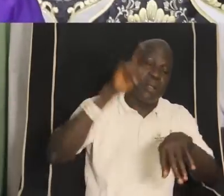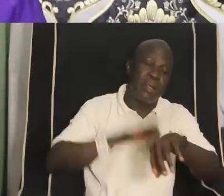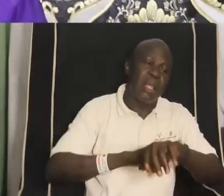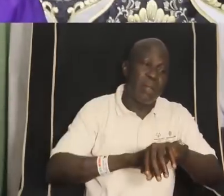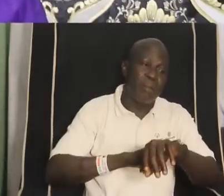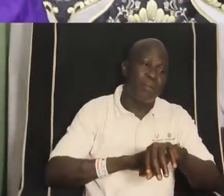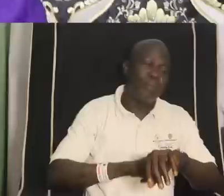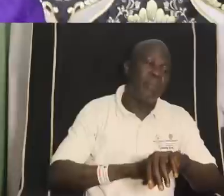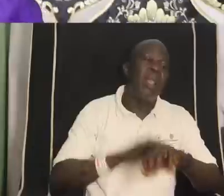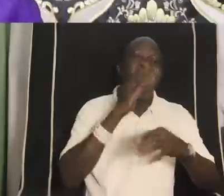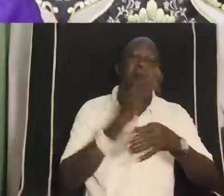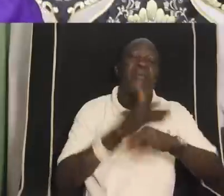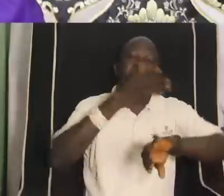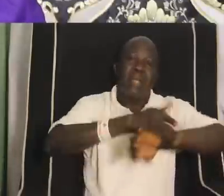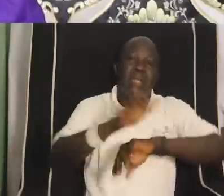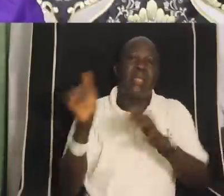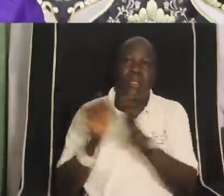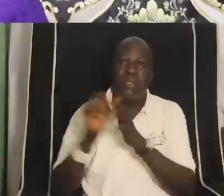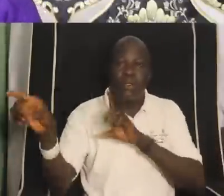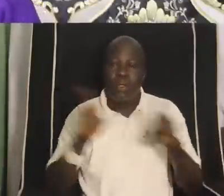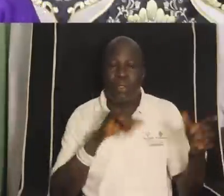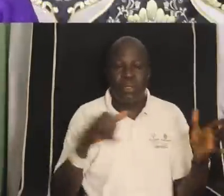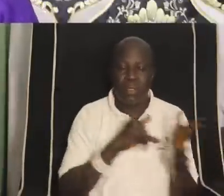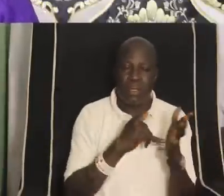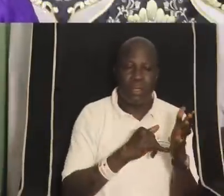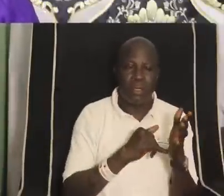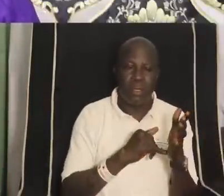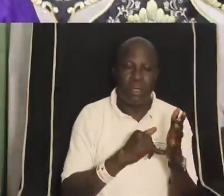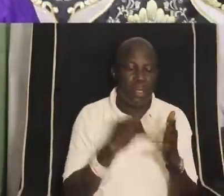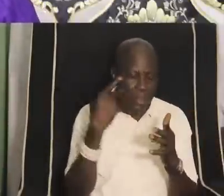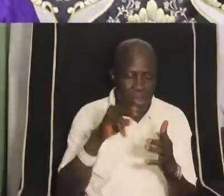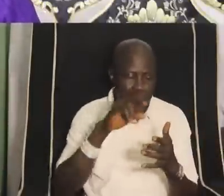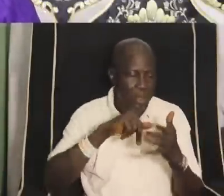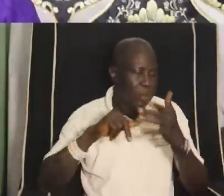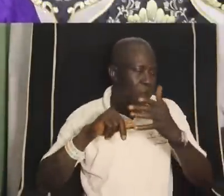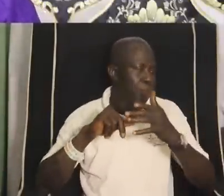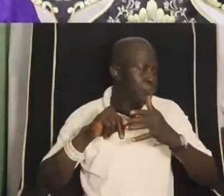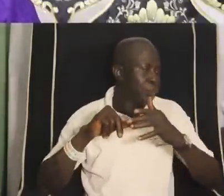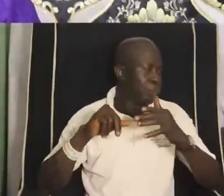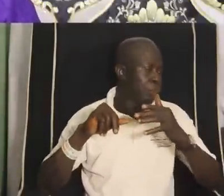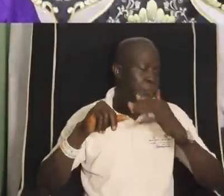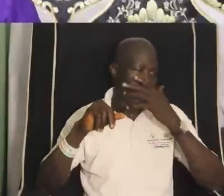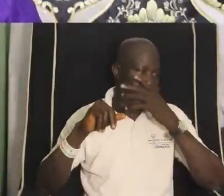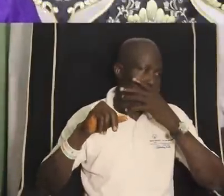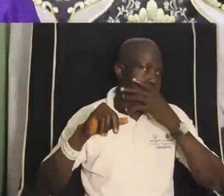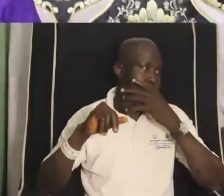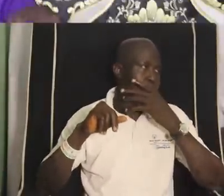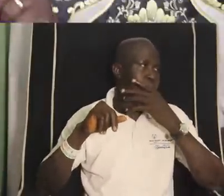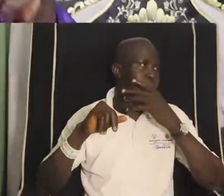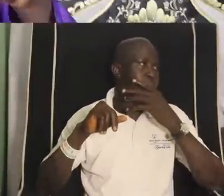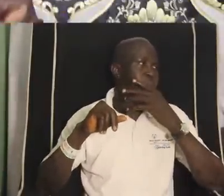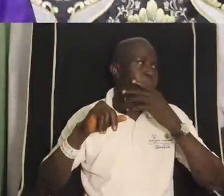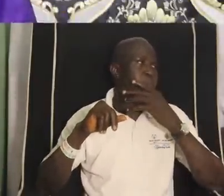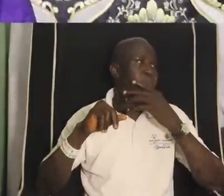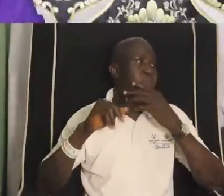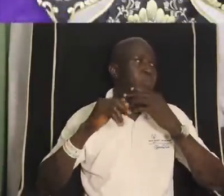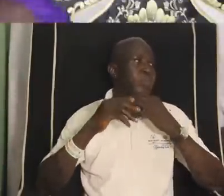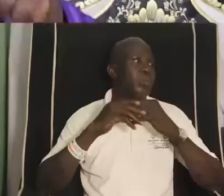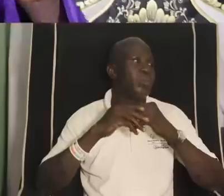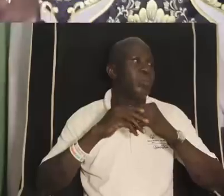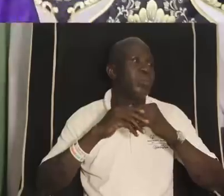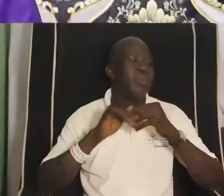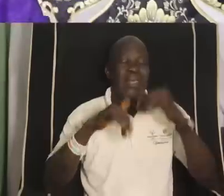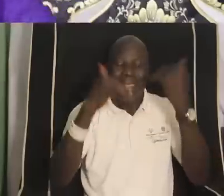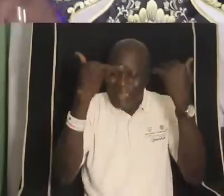time. Leyin igba to dan kan iwo. After you have done that. Ka ese ke dogun. Read verse 15. Ano ni si ko ira re gidi gidi. Na awon ori wa